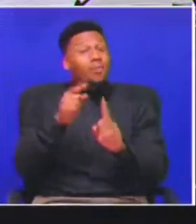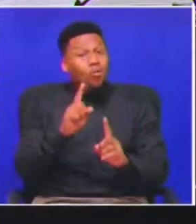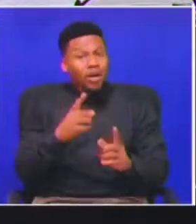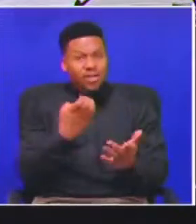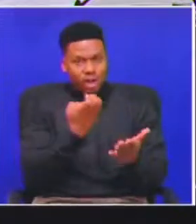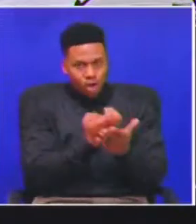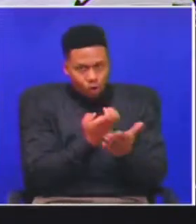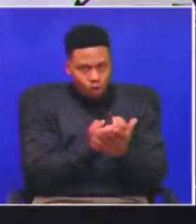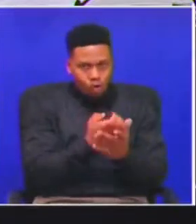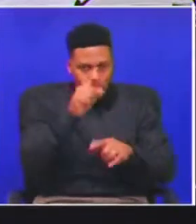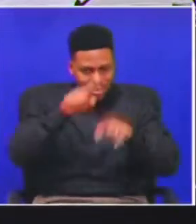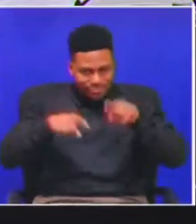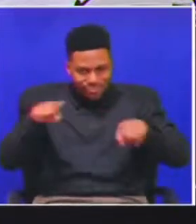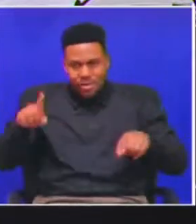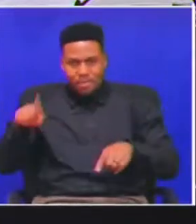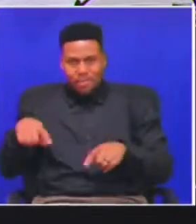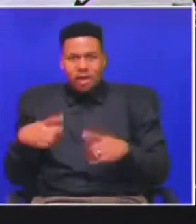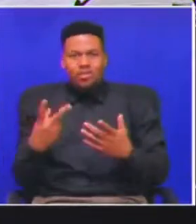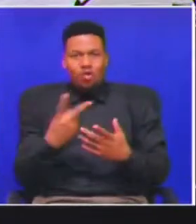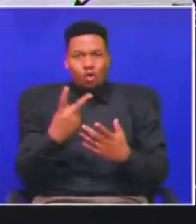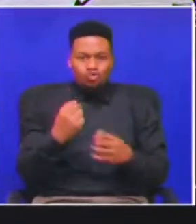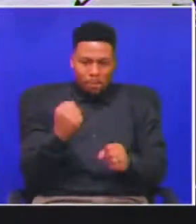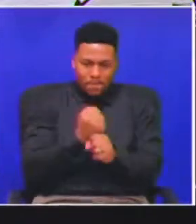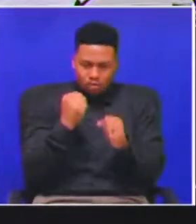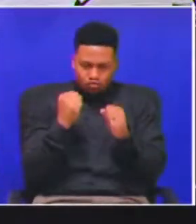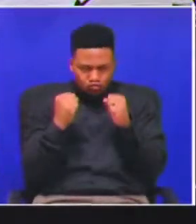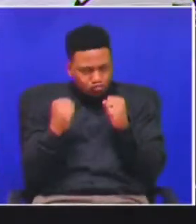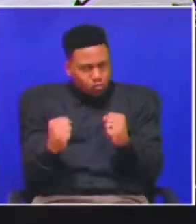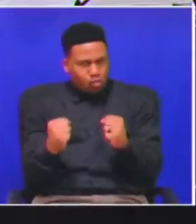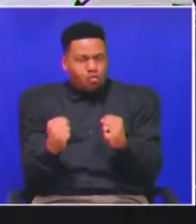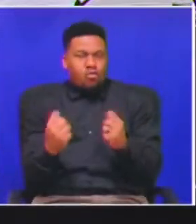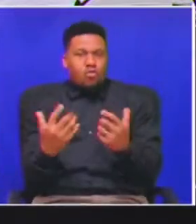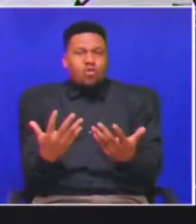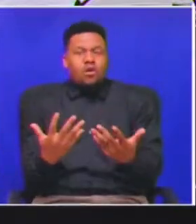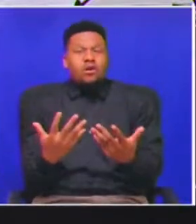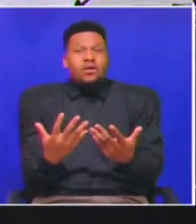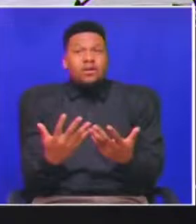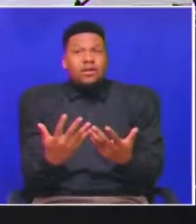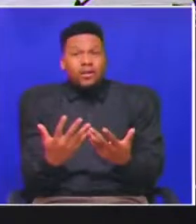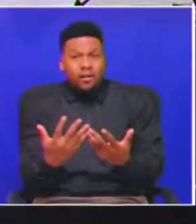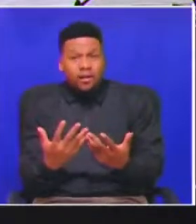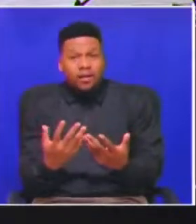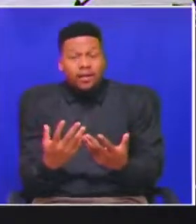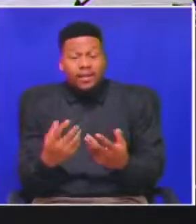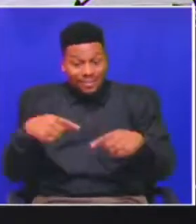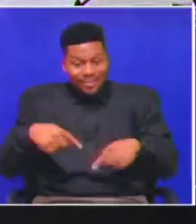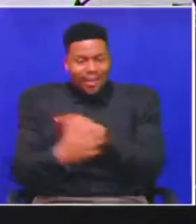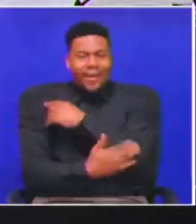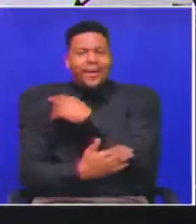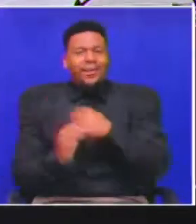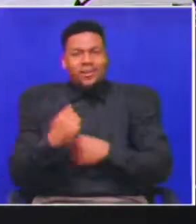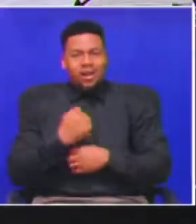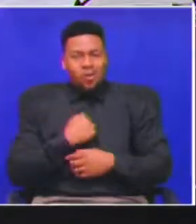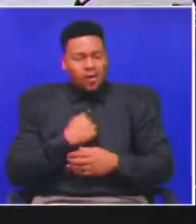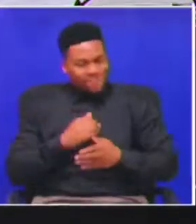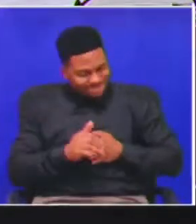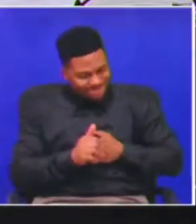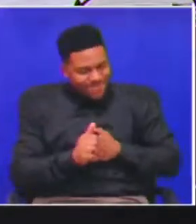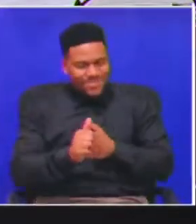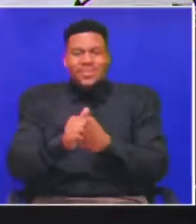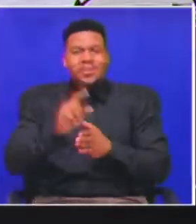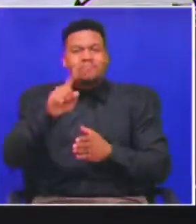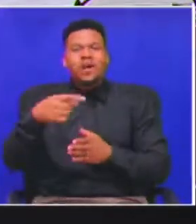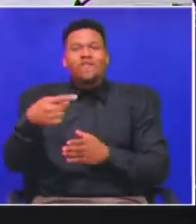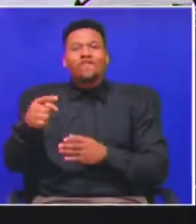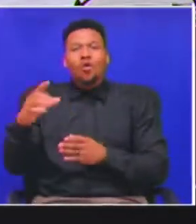local value chains, and positioning our country as a leading investment destination on the